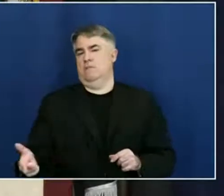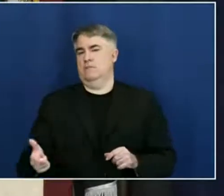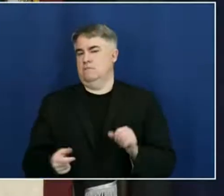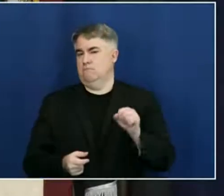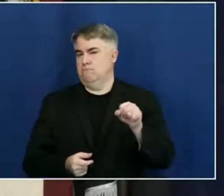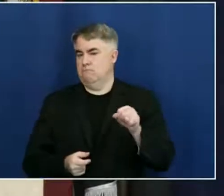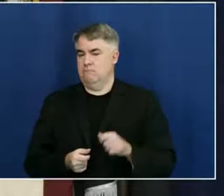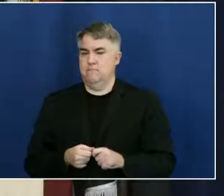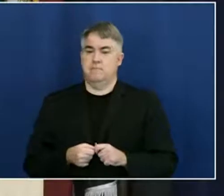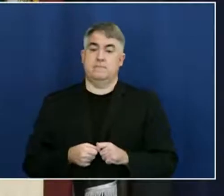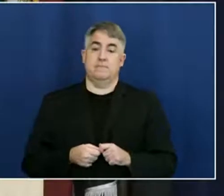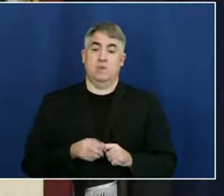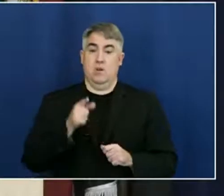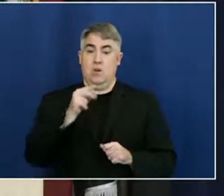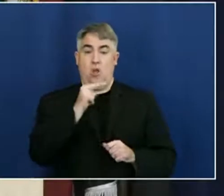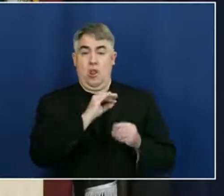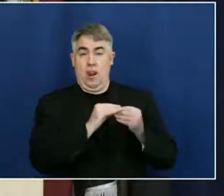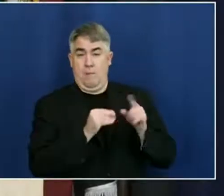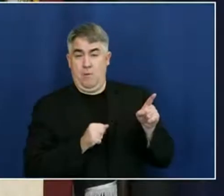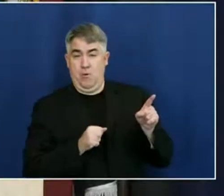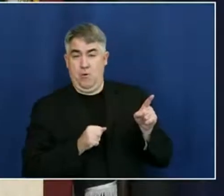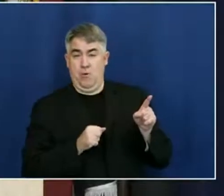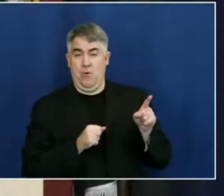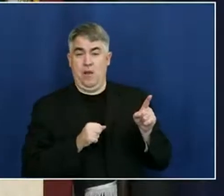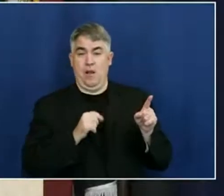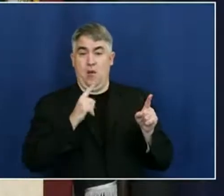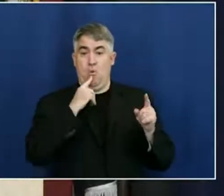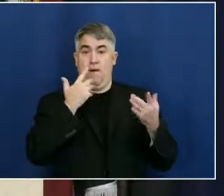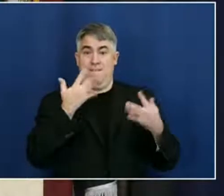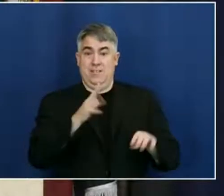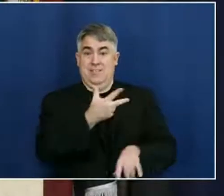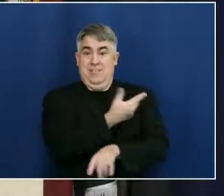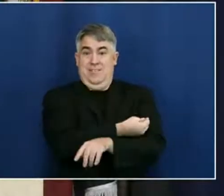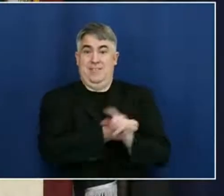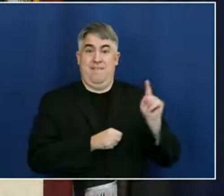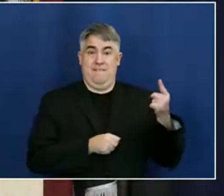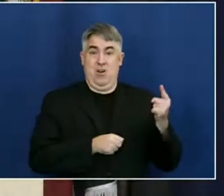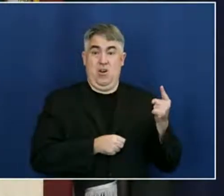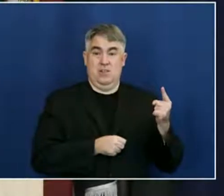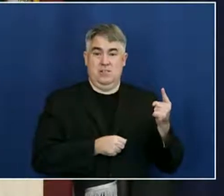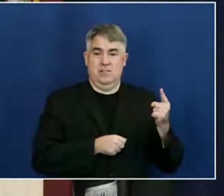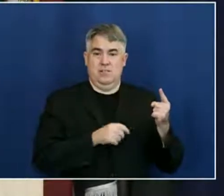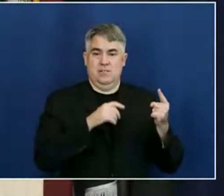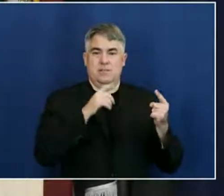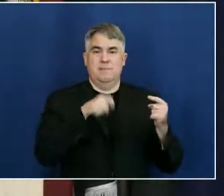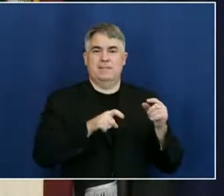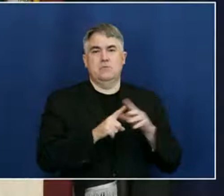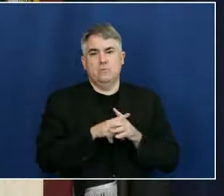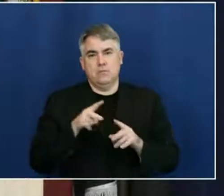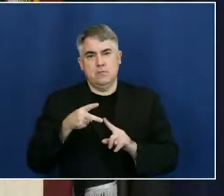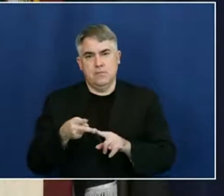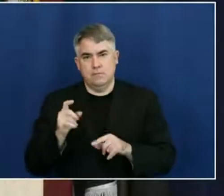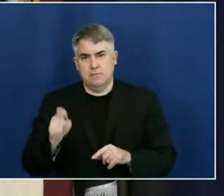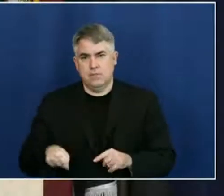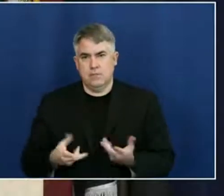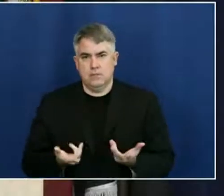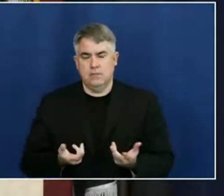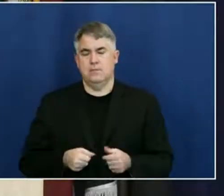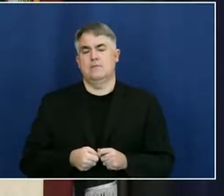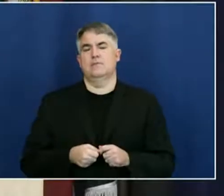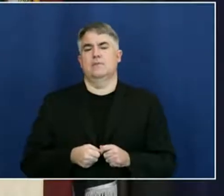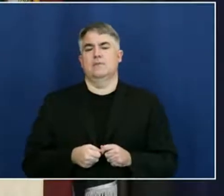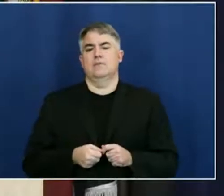first dosages we've done, all of those folks are going to come back for a second dose. And so that'll limit a little bit the availability of new first